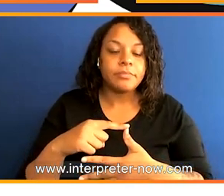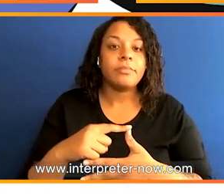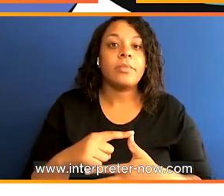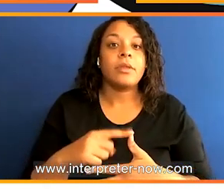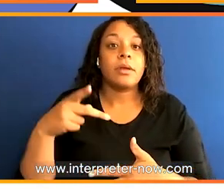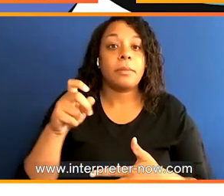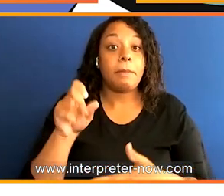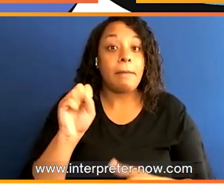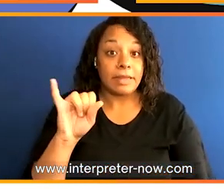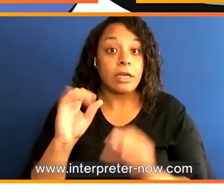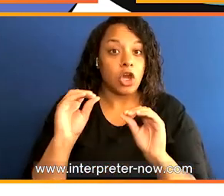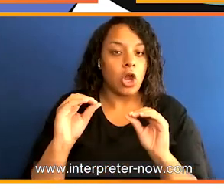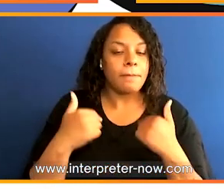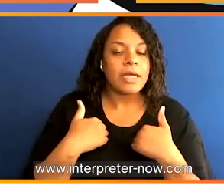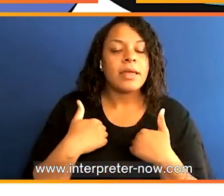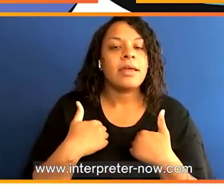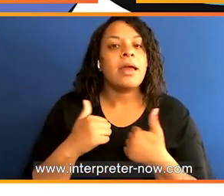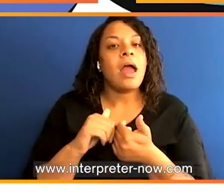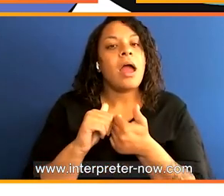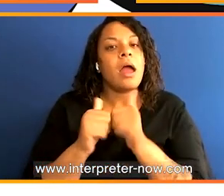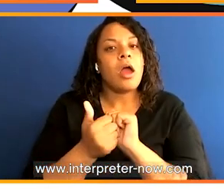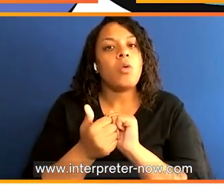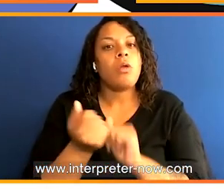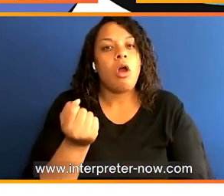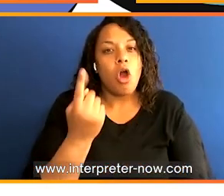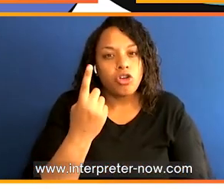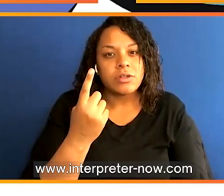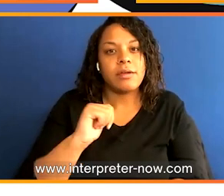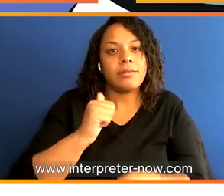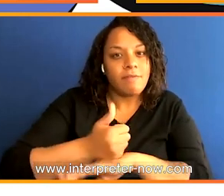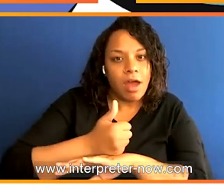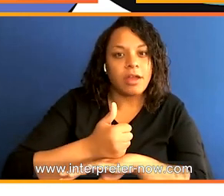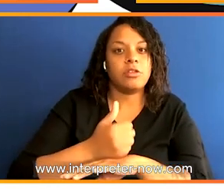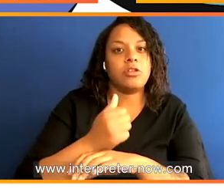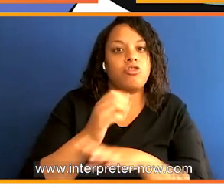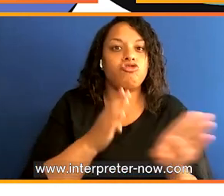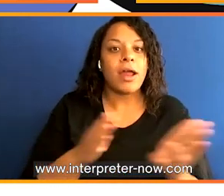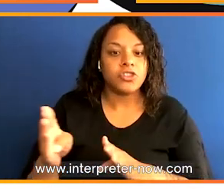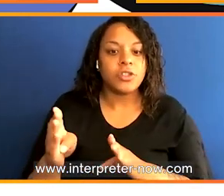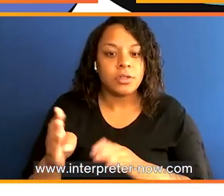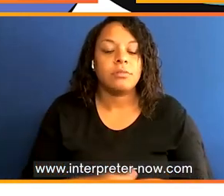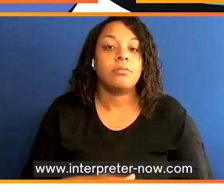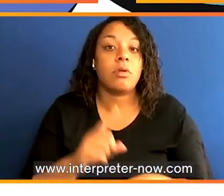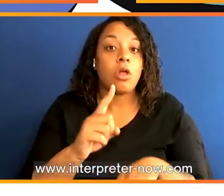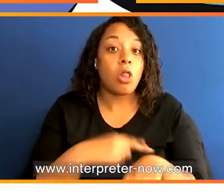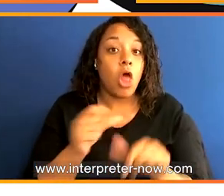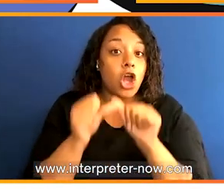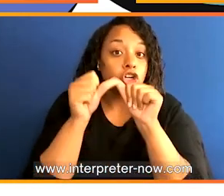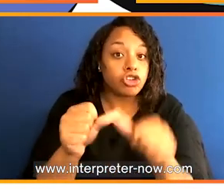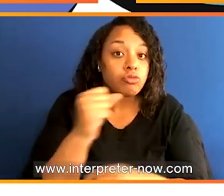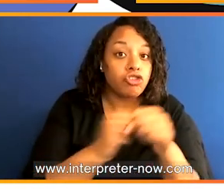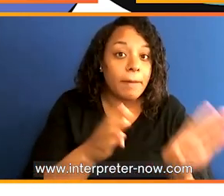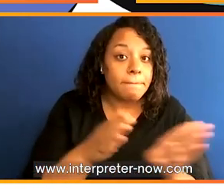is, you know, PepsiCo taught me how to understand and define a strategy. So long-term strategic